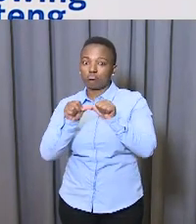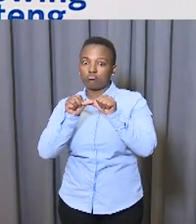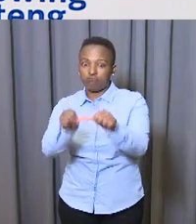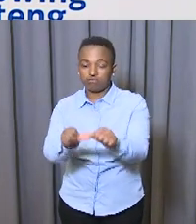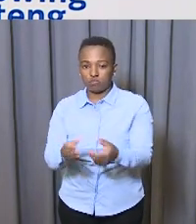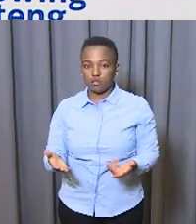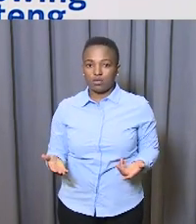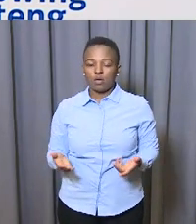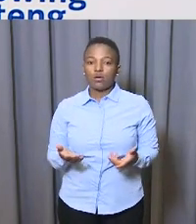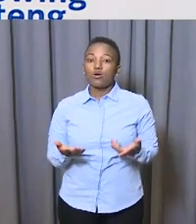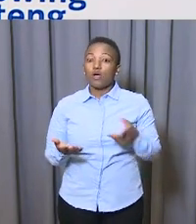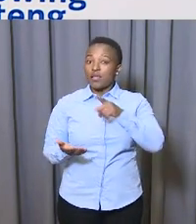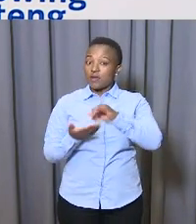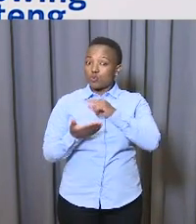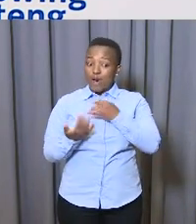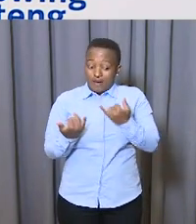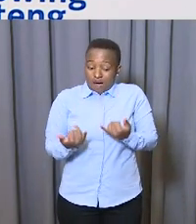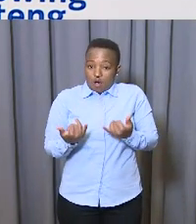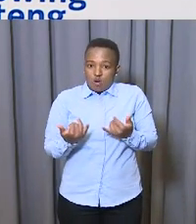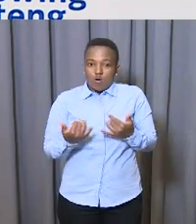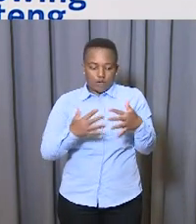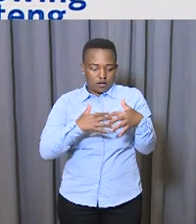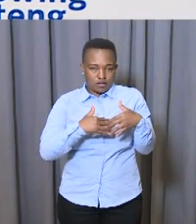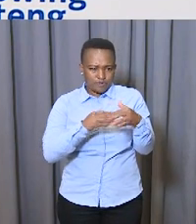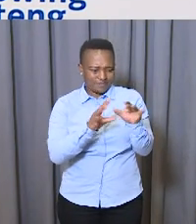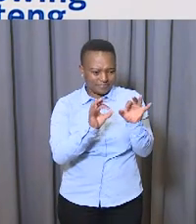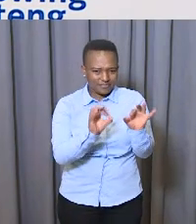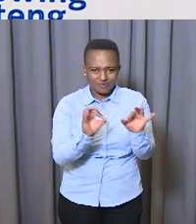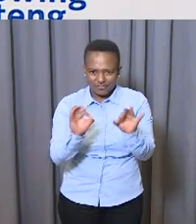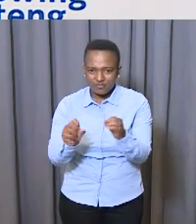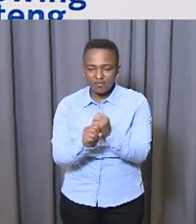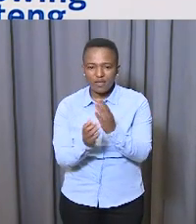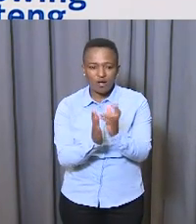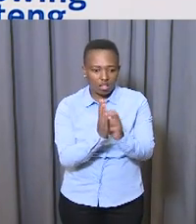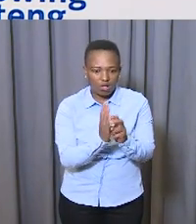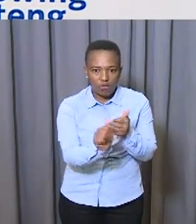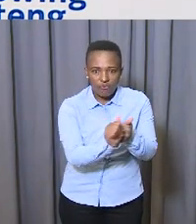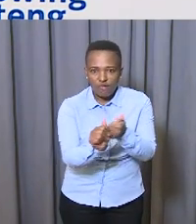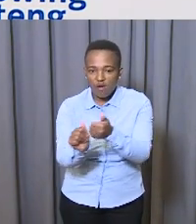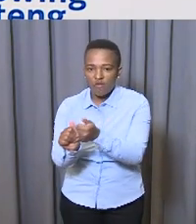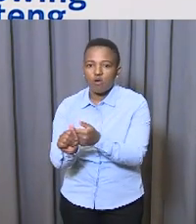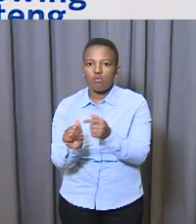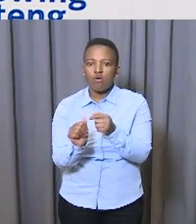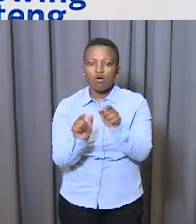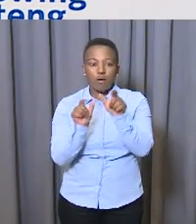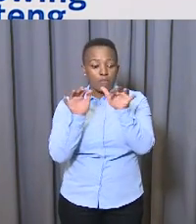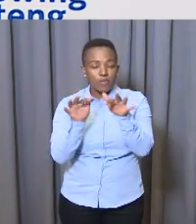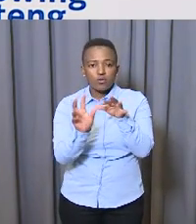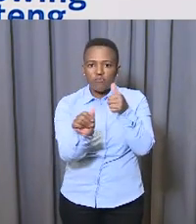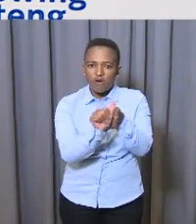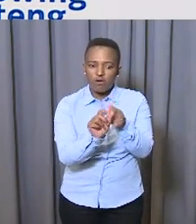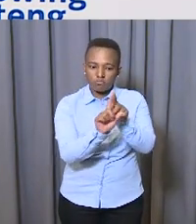The reason we must do everything to put in place compliance measures, social distancing, is to